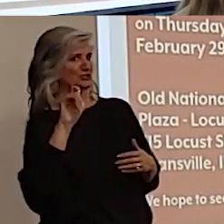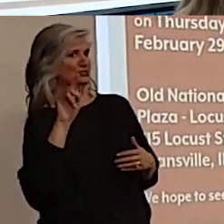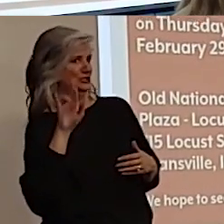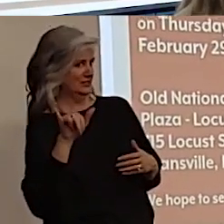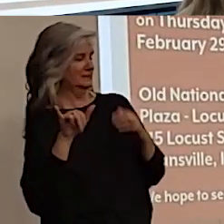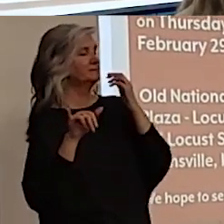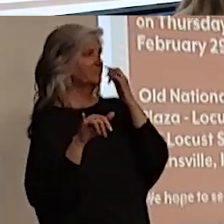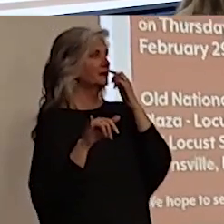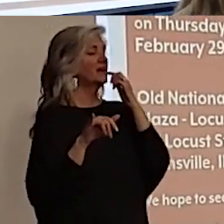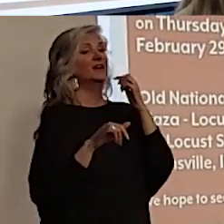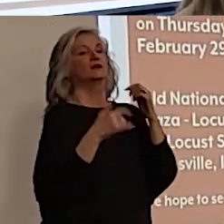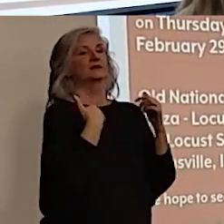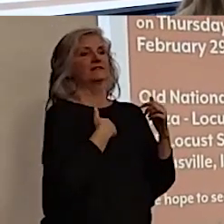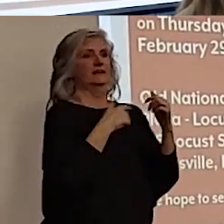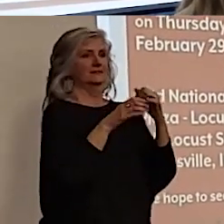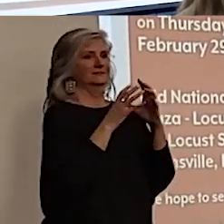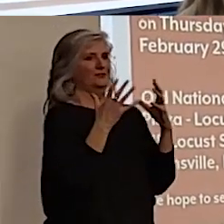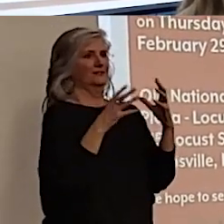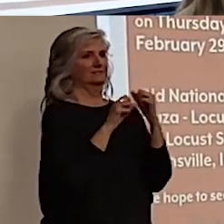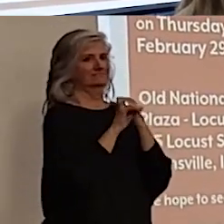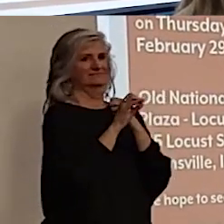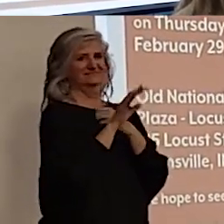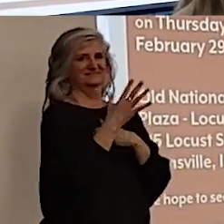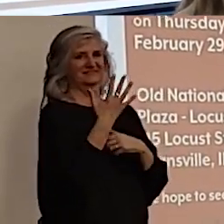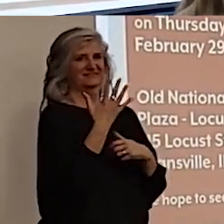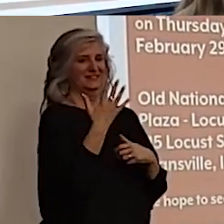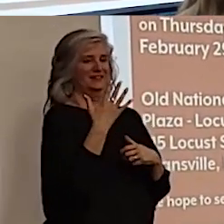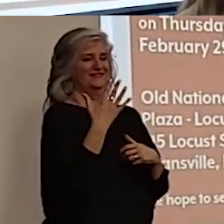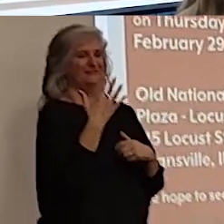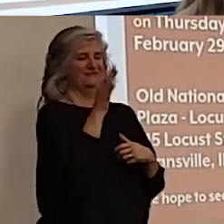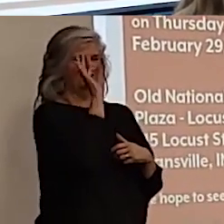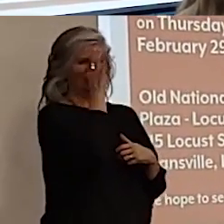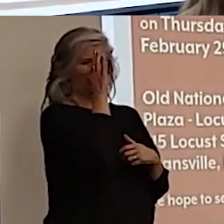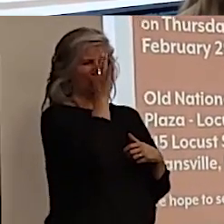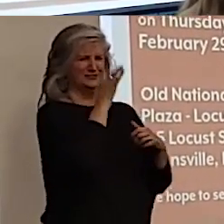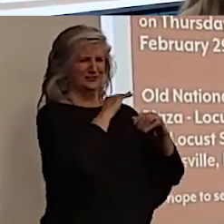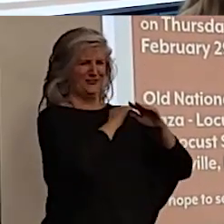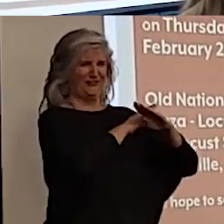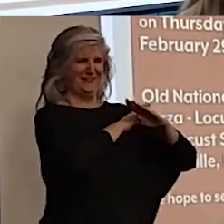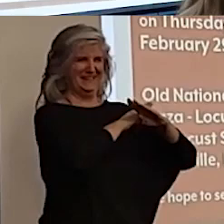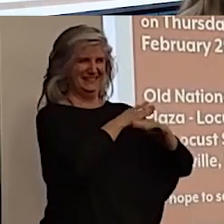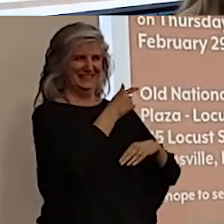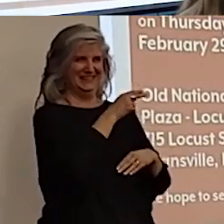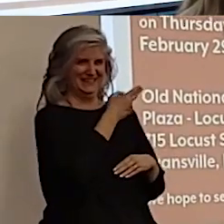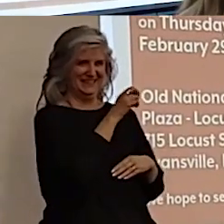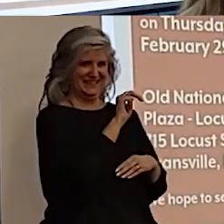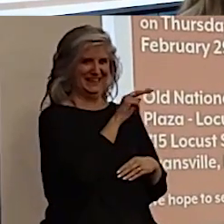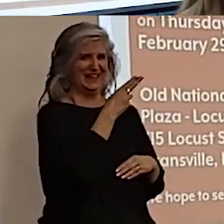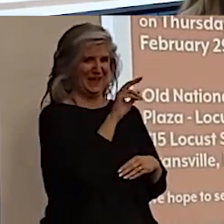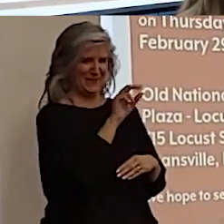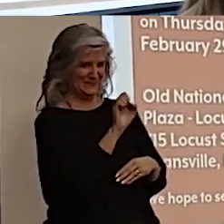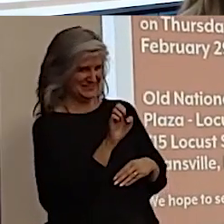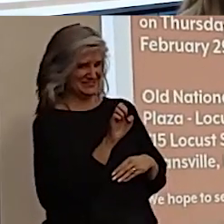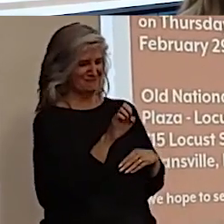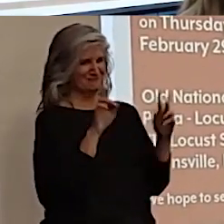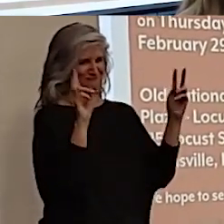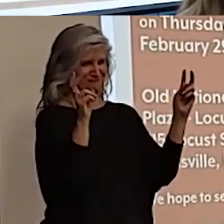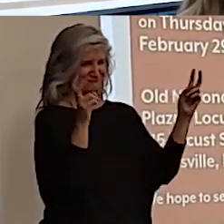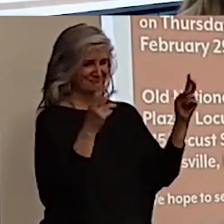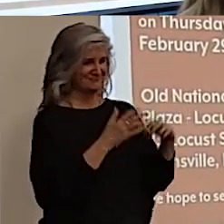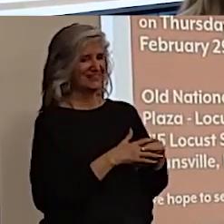Well, we used to have a long-running campaign called the Fox Guarding the Hen House, if you will. But I can tell you, first of